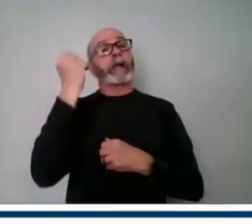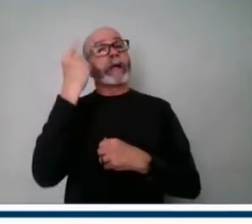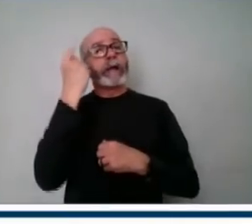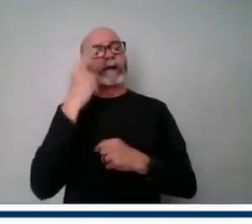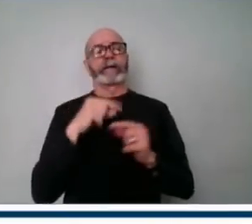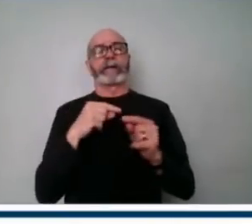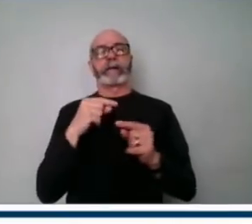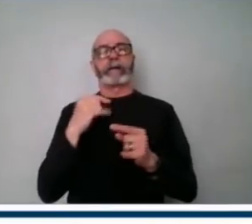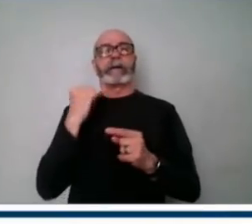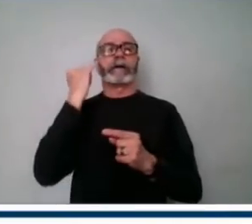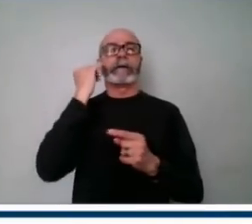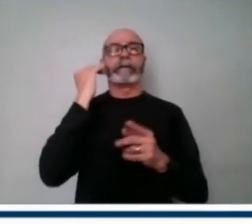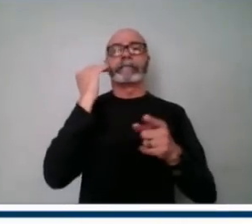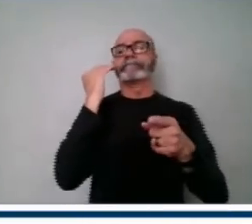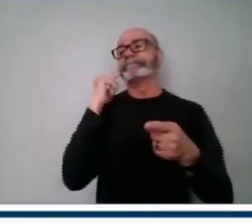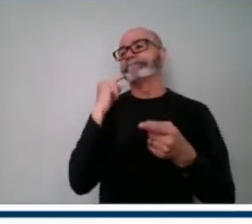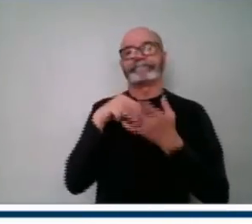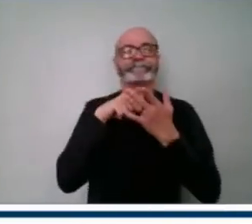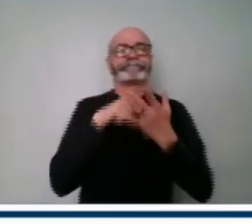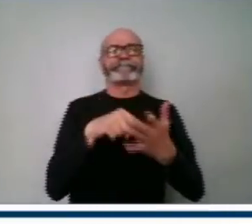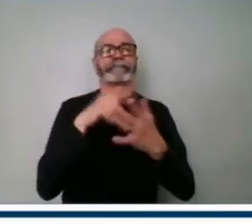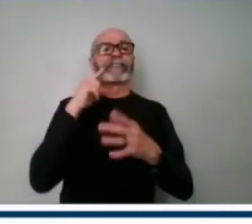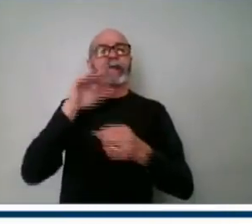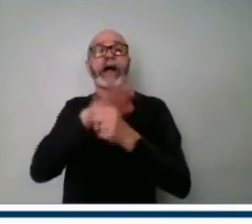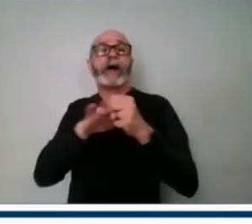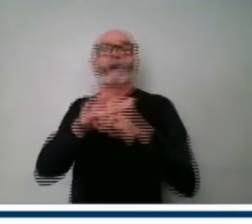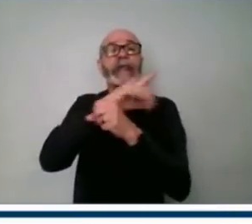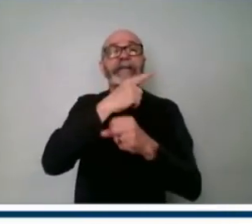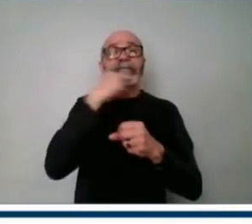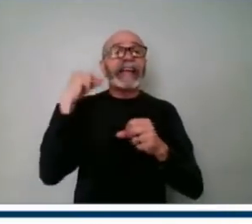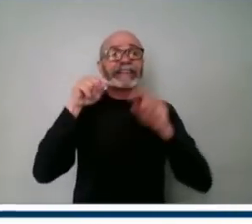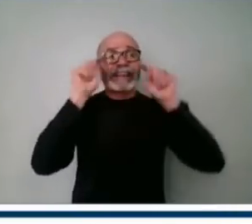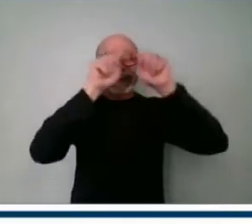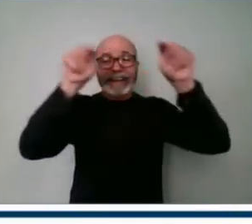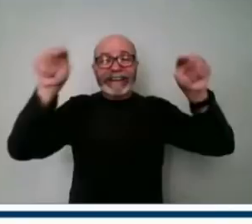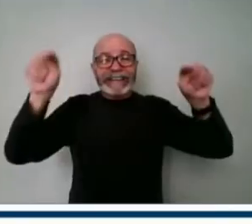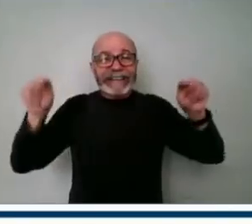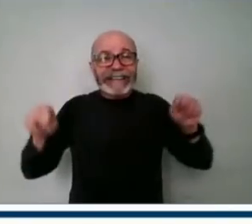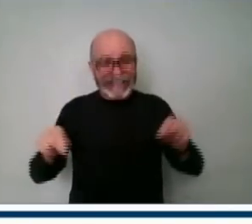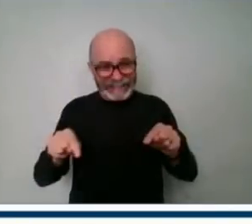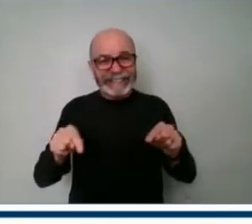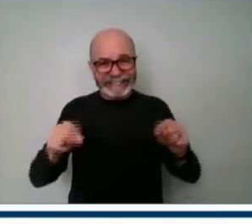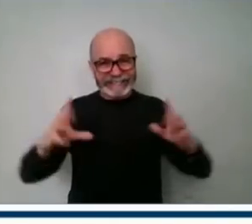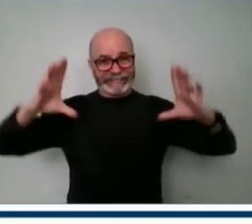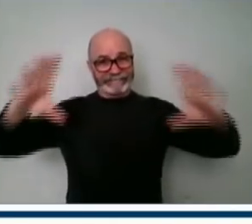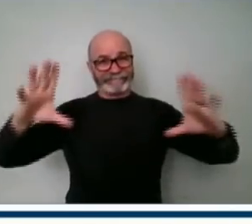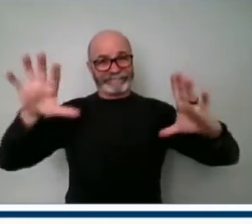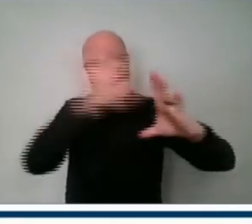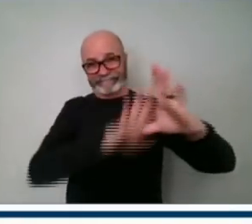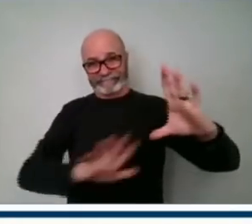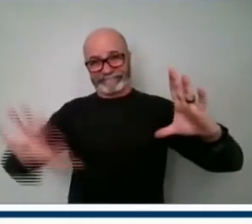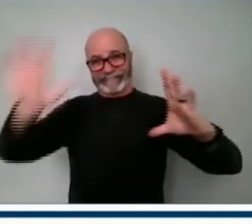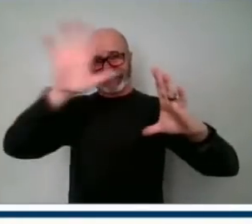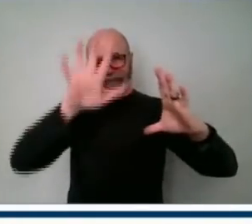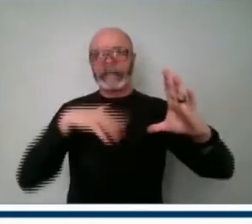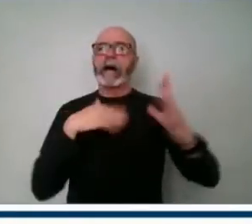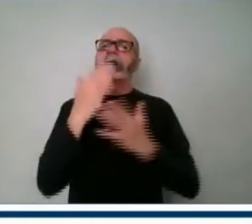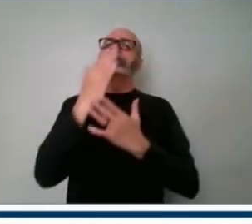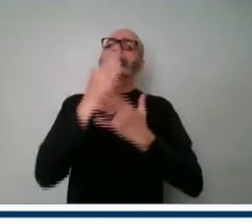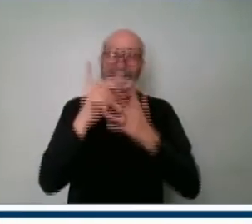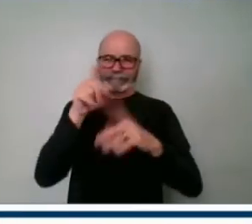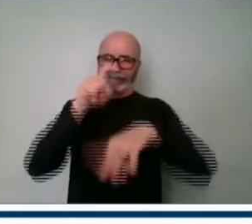in HRM and surrounding communities, as the Premier has outlined, and we're making a few changes to the province-wide